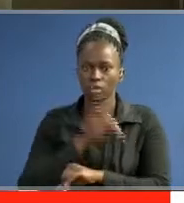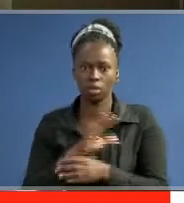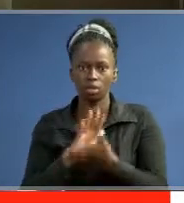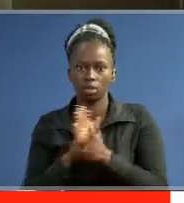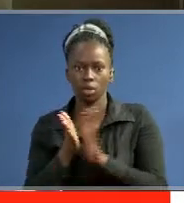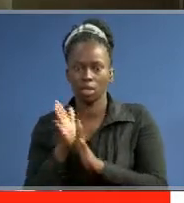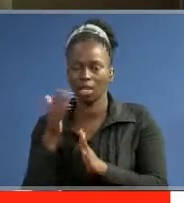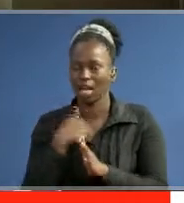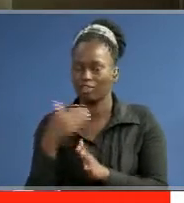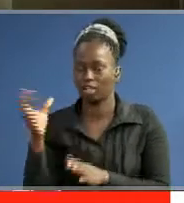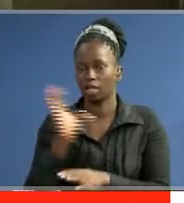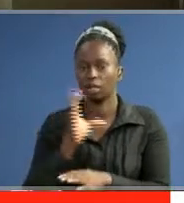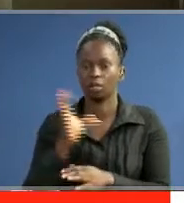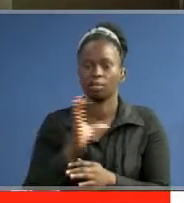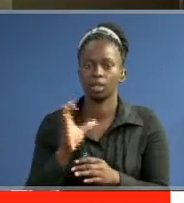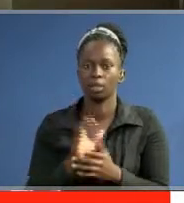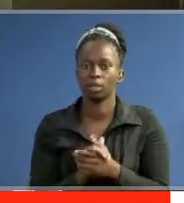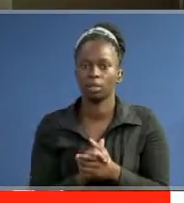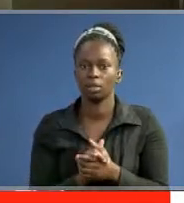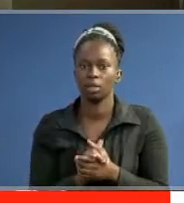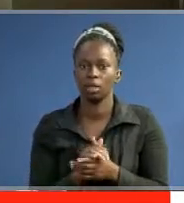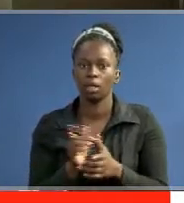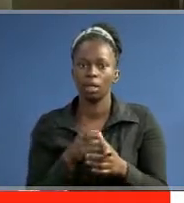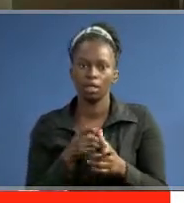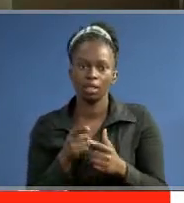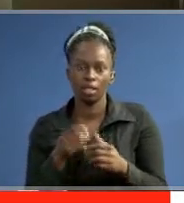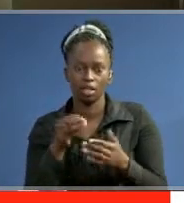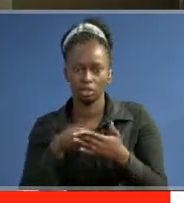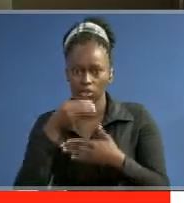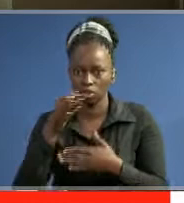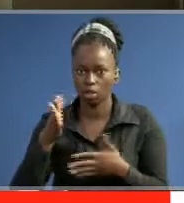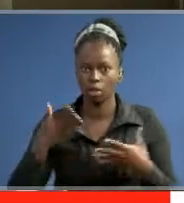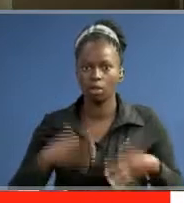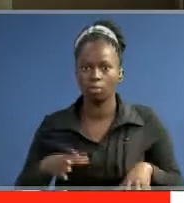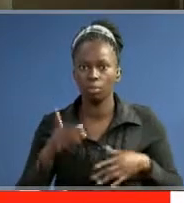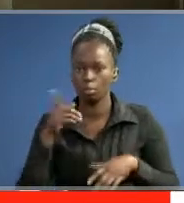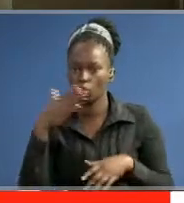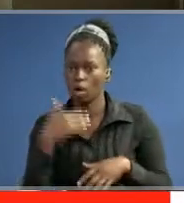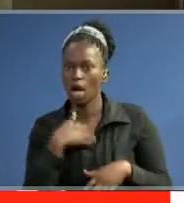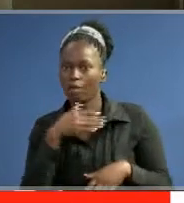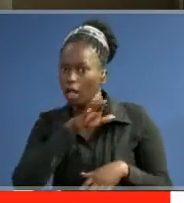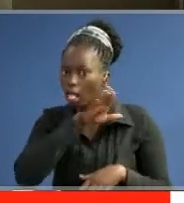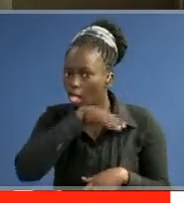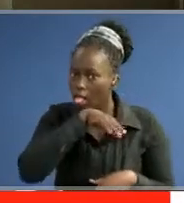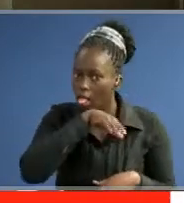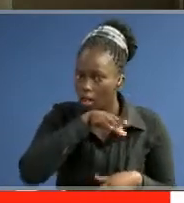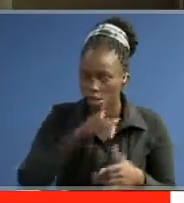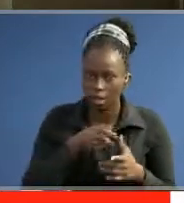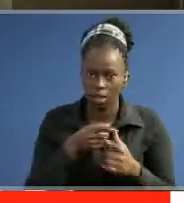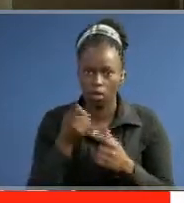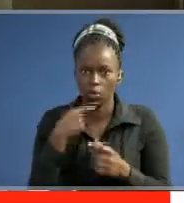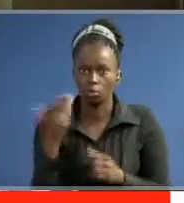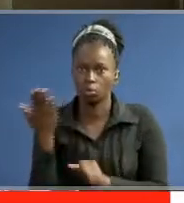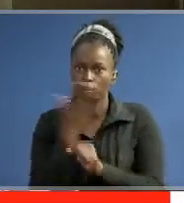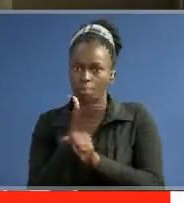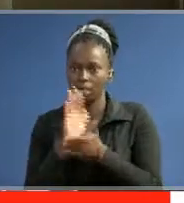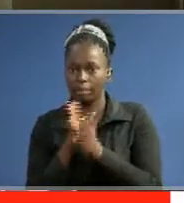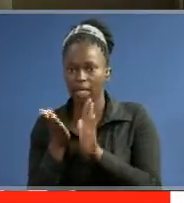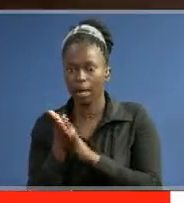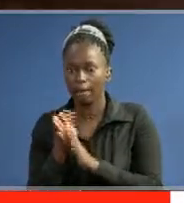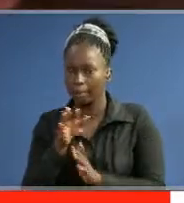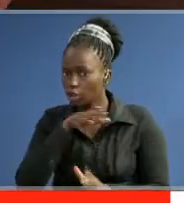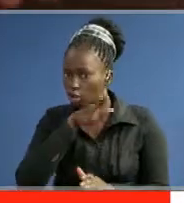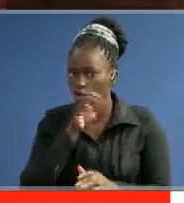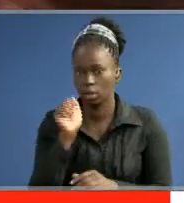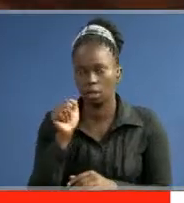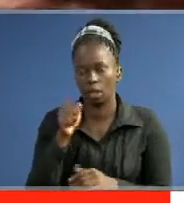to customers. Mm-hmm. We sell to those people who have dogs. We sell it in dog meat. Yes.